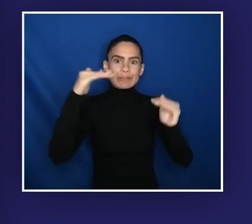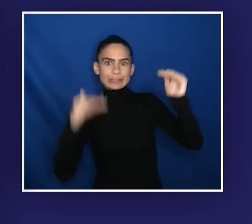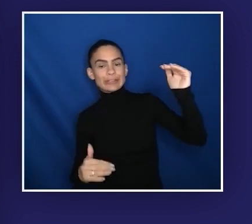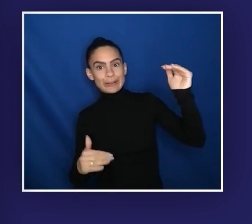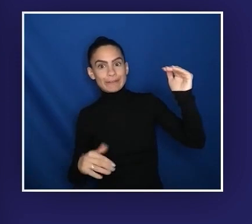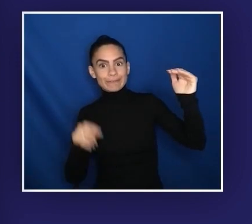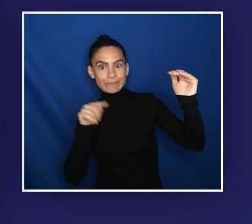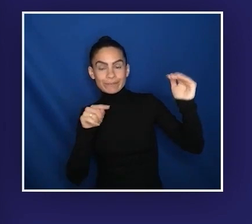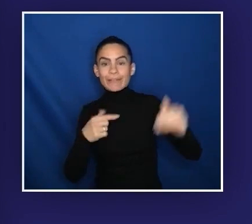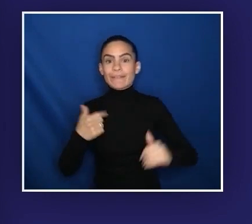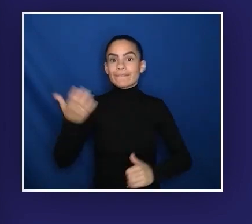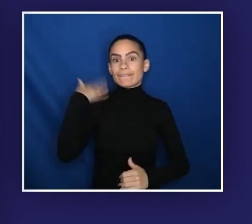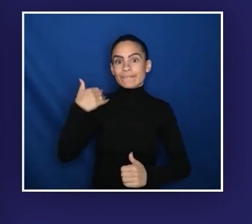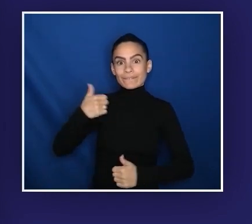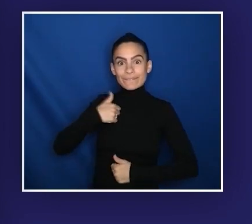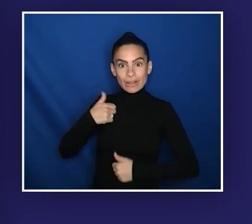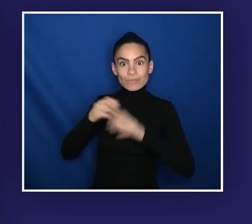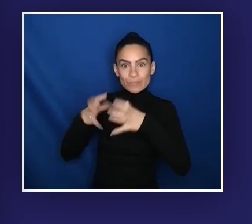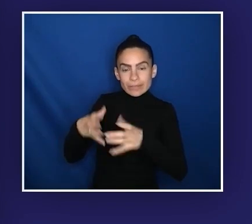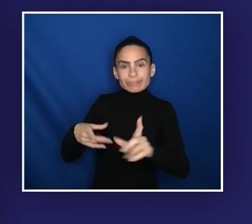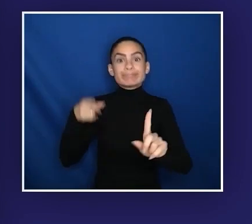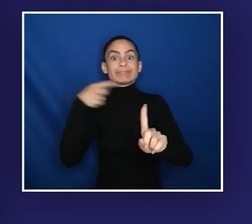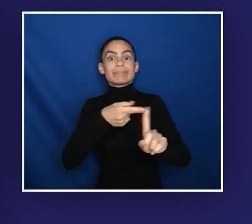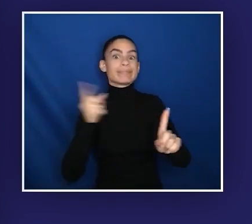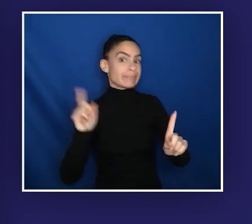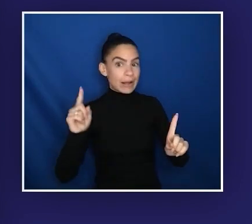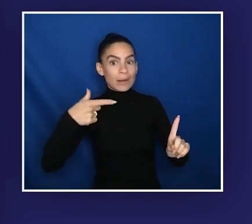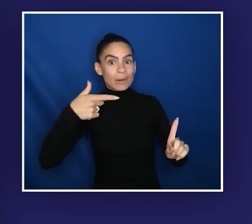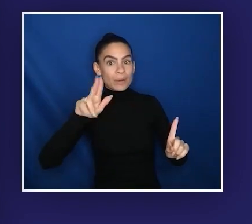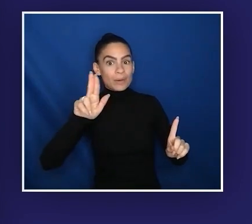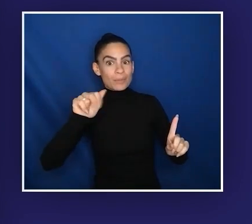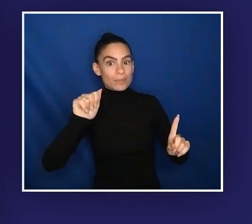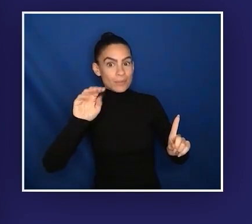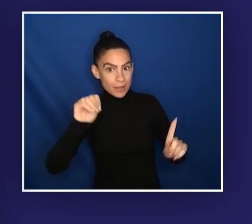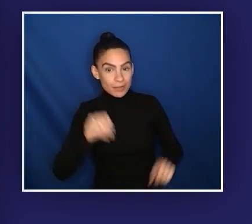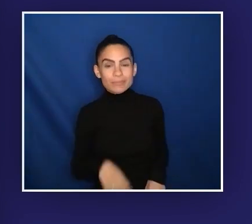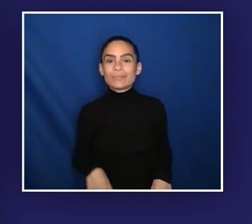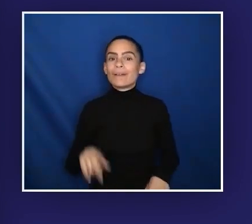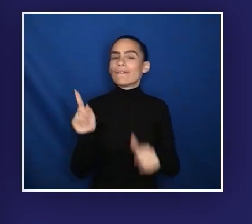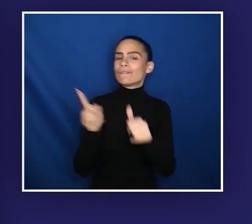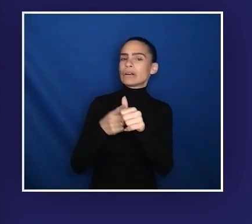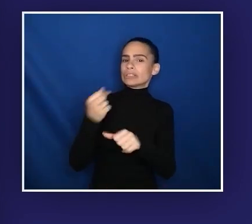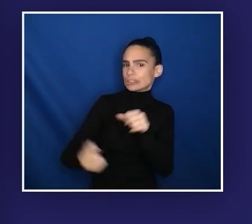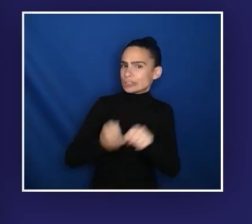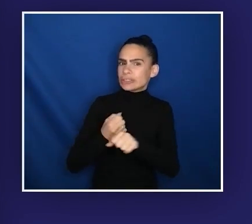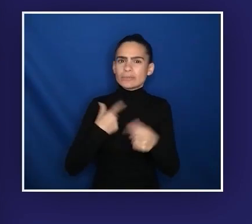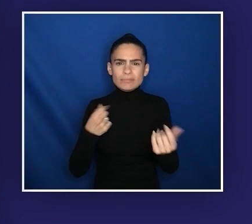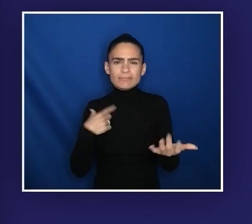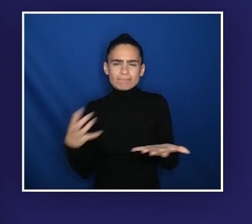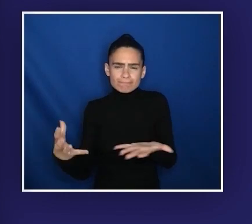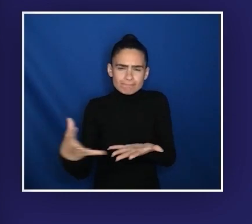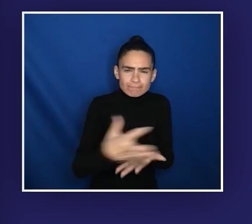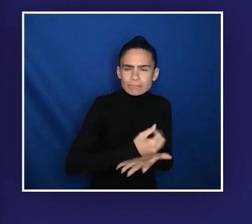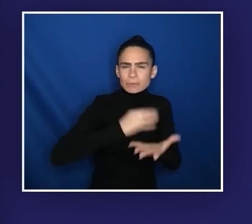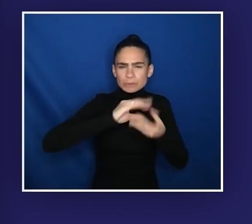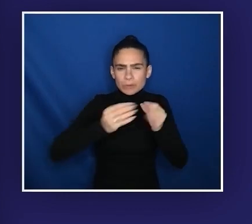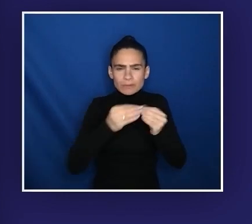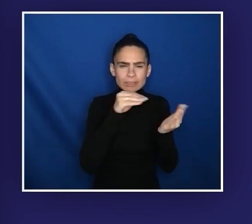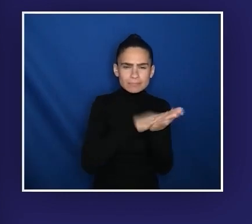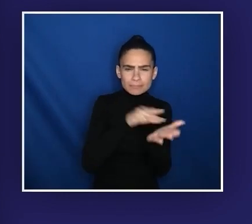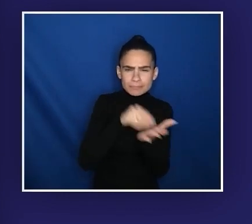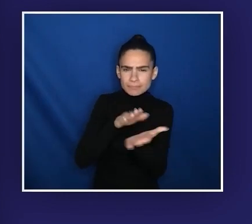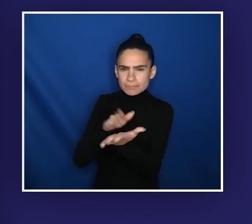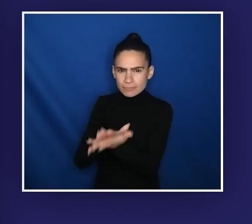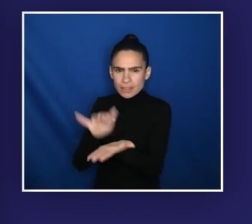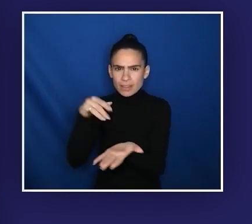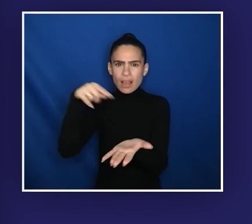in Guam. For the first year, we're going to be focused on collecting stories and documenting the experience of disabled veterans in Guam. Nate plays a video on his phone of a